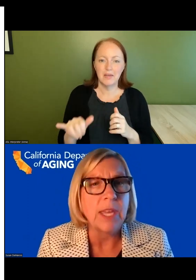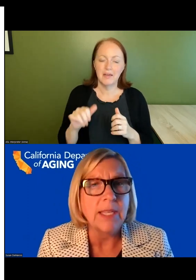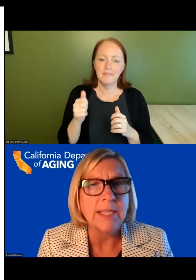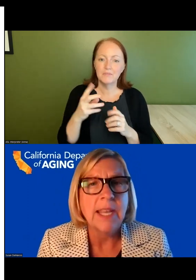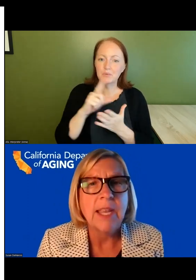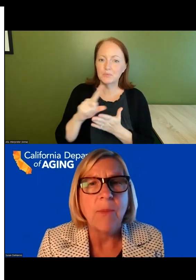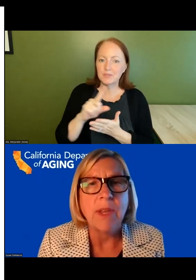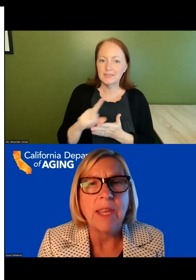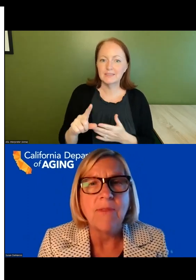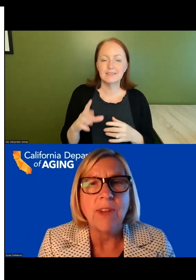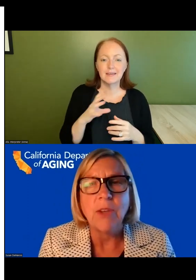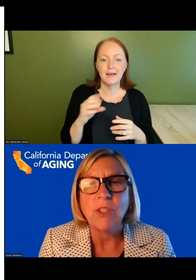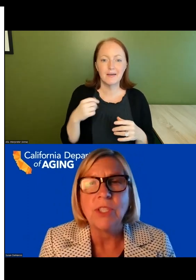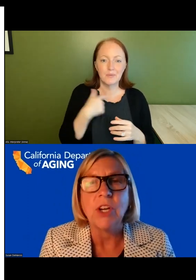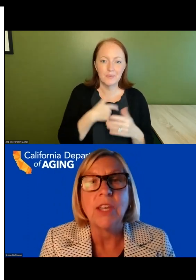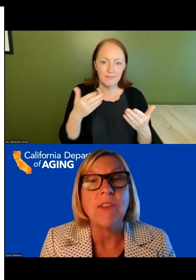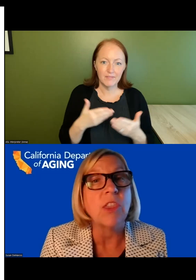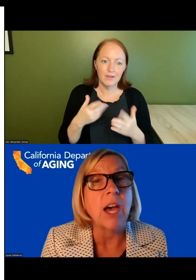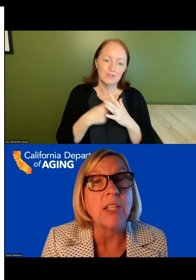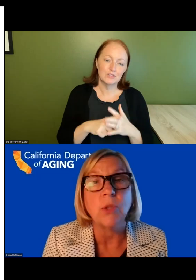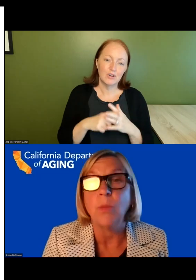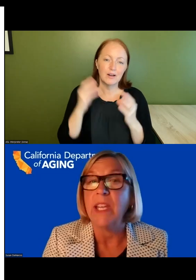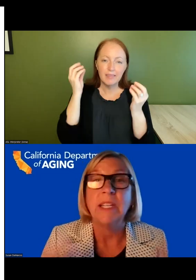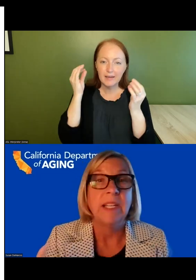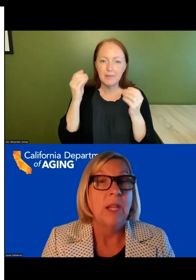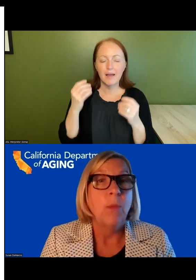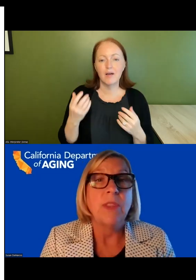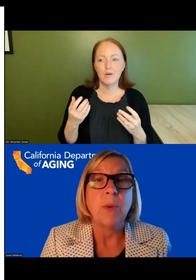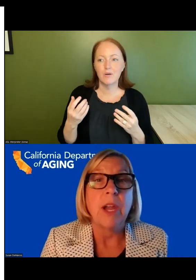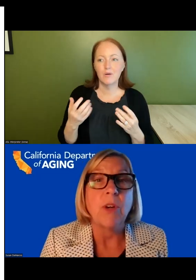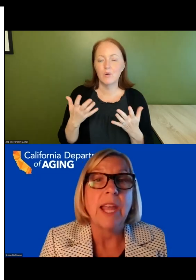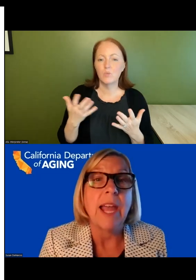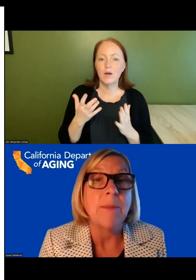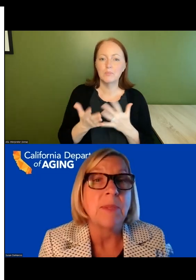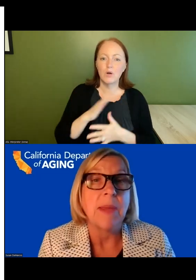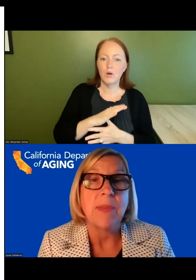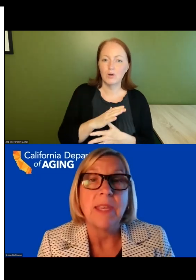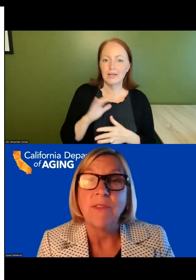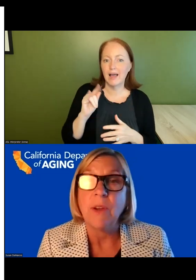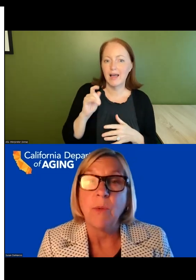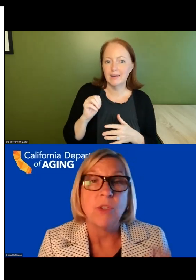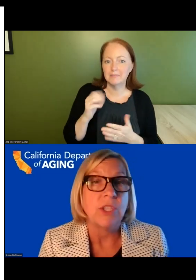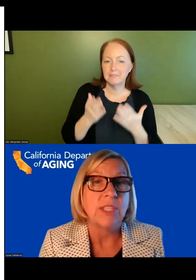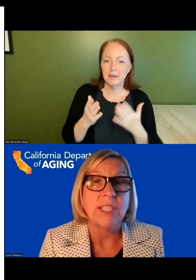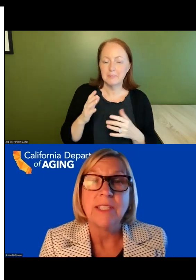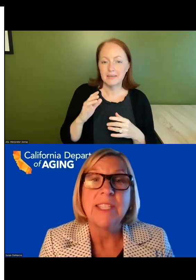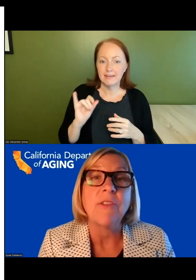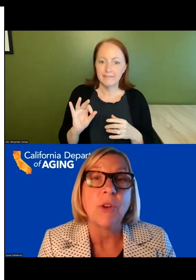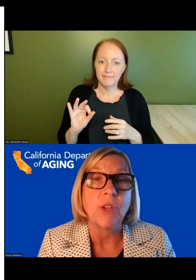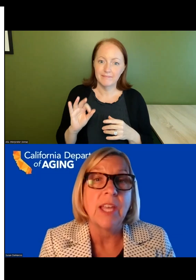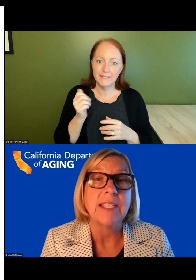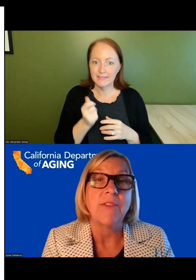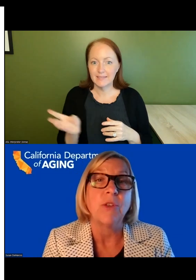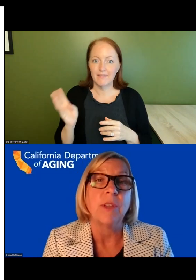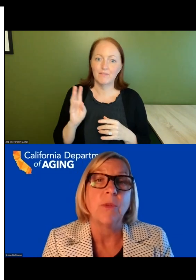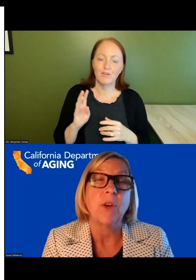of weeks. And we invite you to start giving thought to what the priority items might be, if there were just